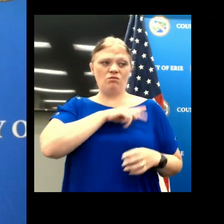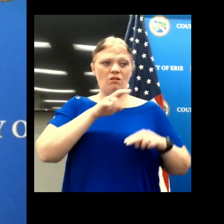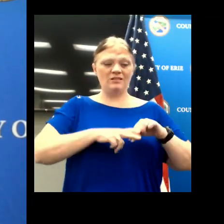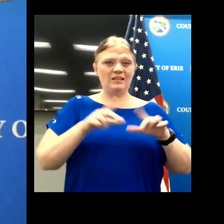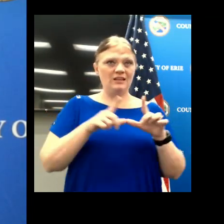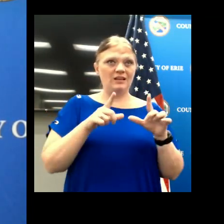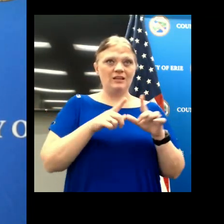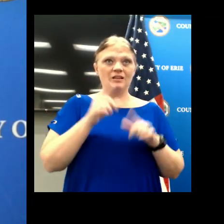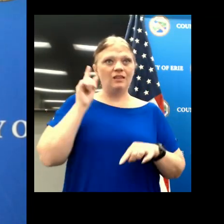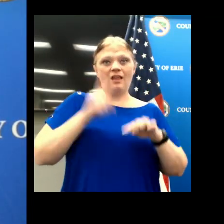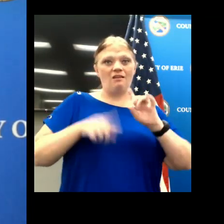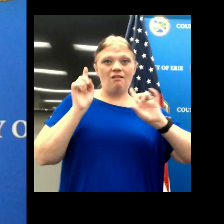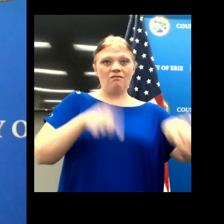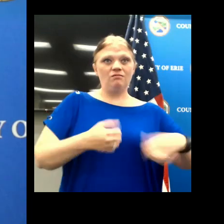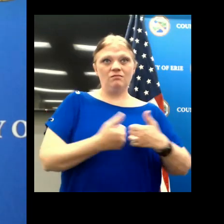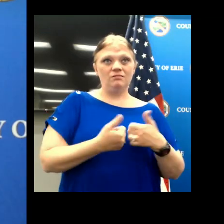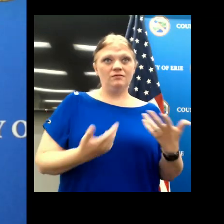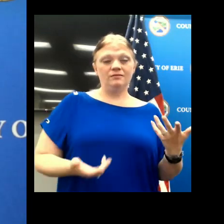them are going to be able to attend the games.